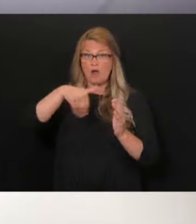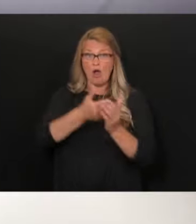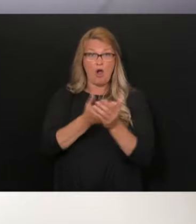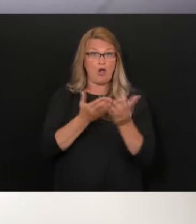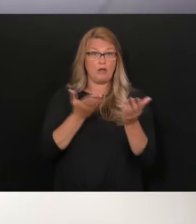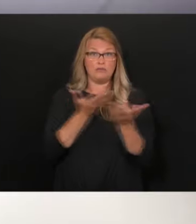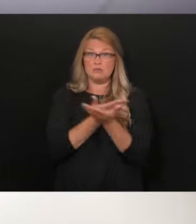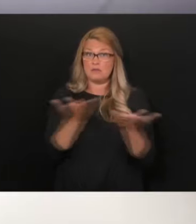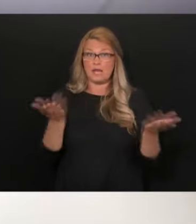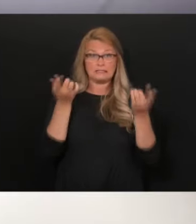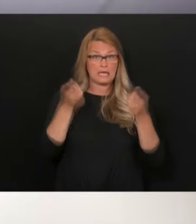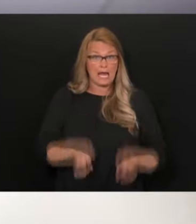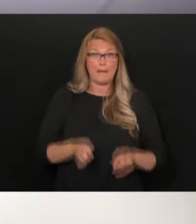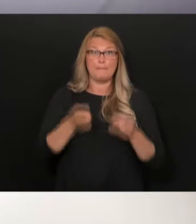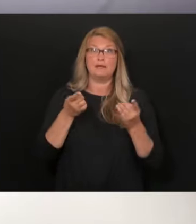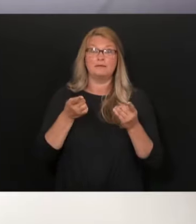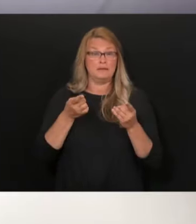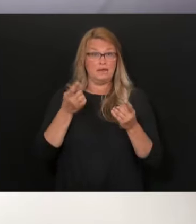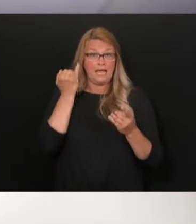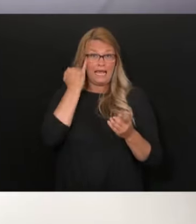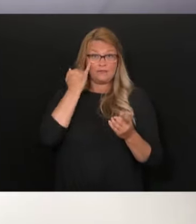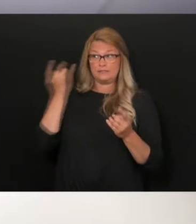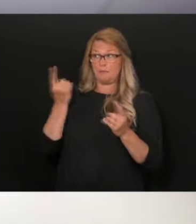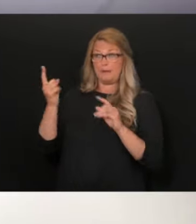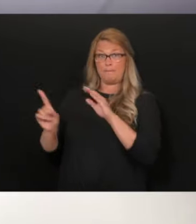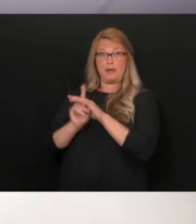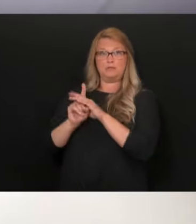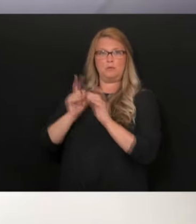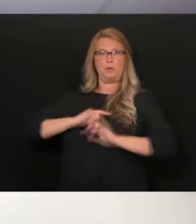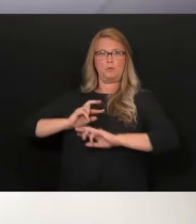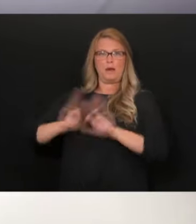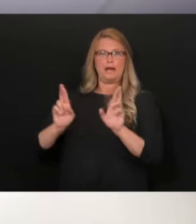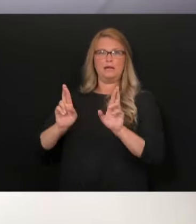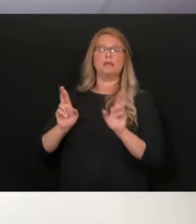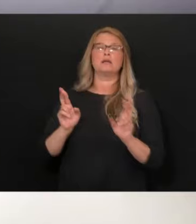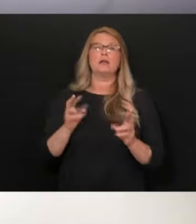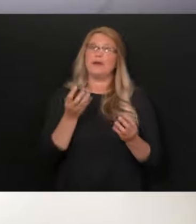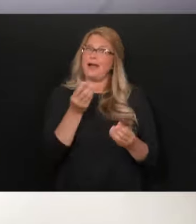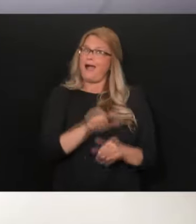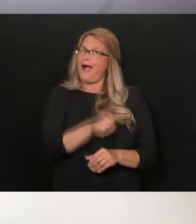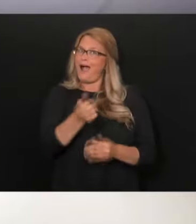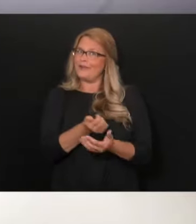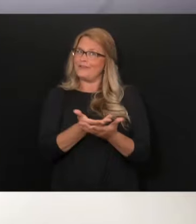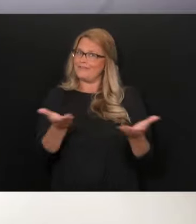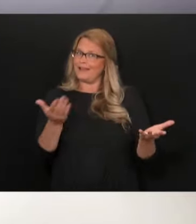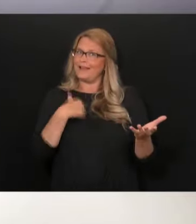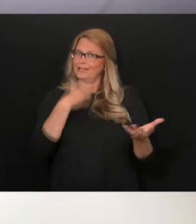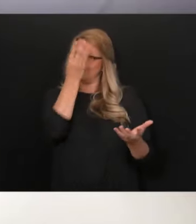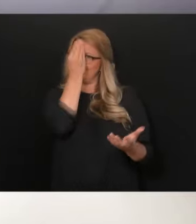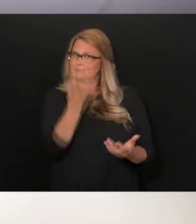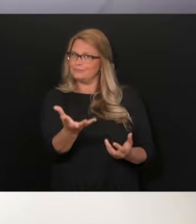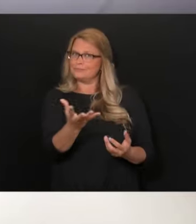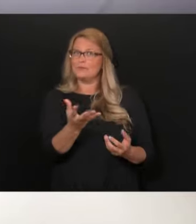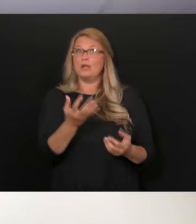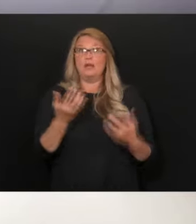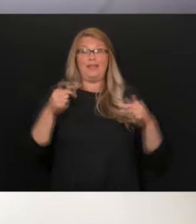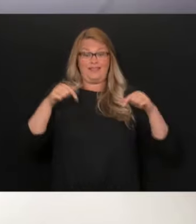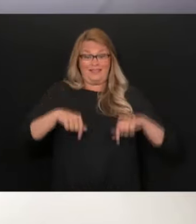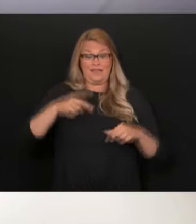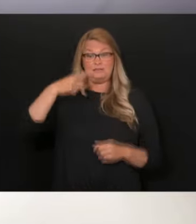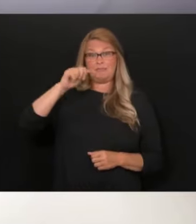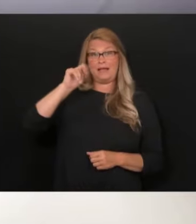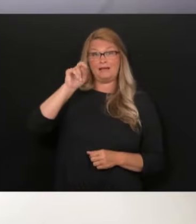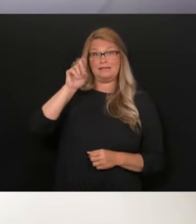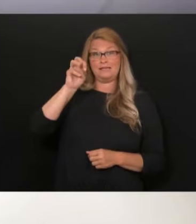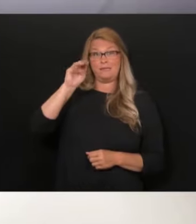can, should we need to do those. But I think the other important thing to point out, as I mentioned earlier, early on in this pandemic, when